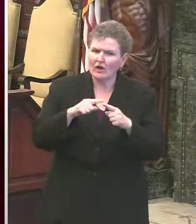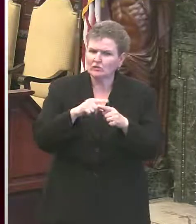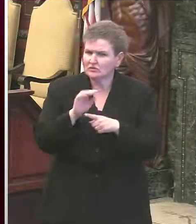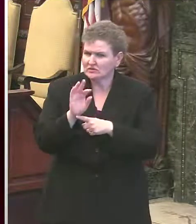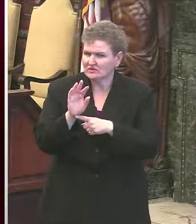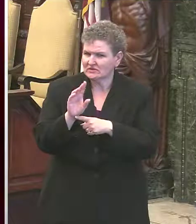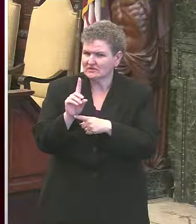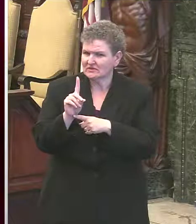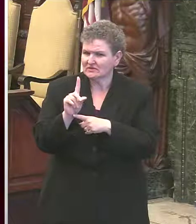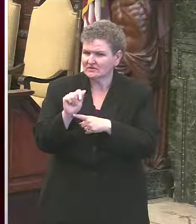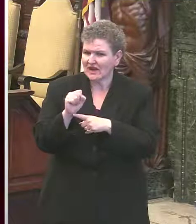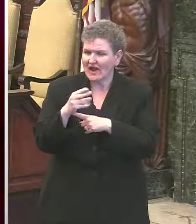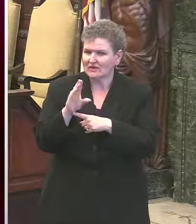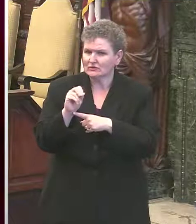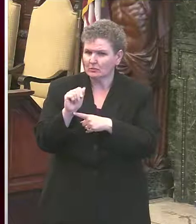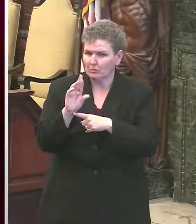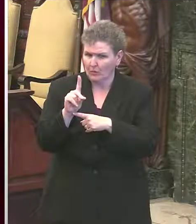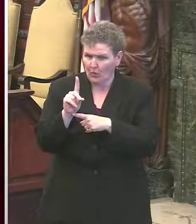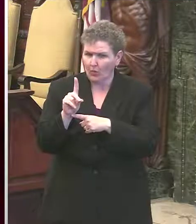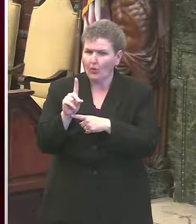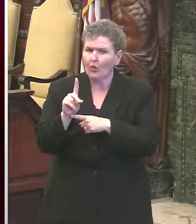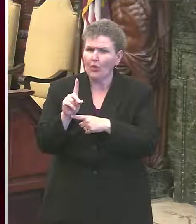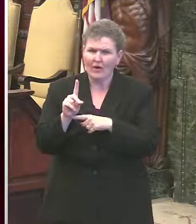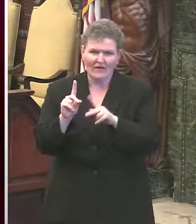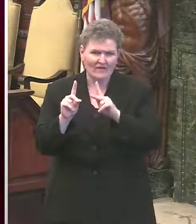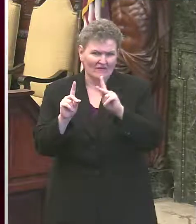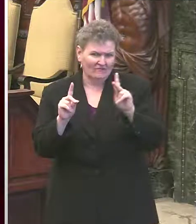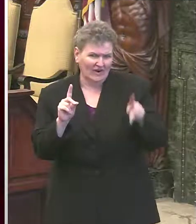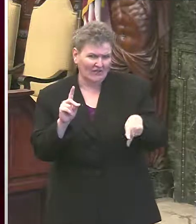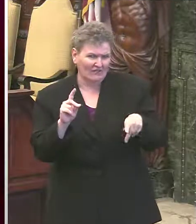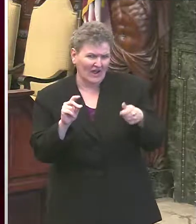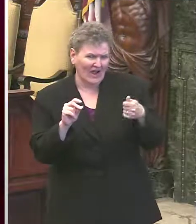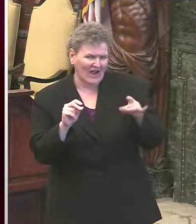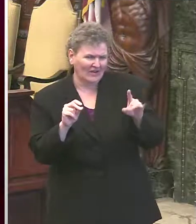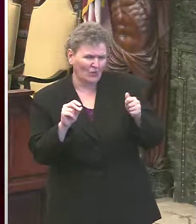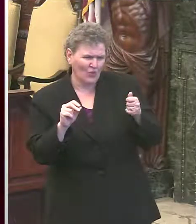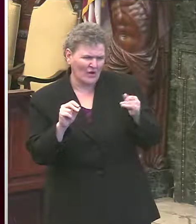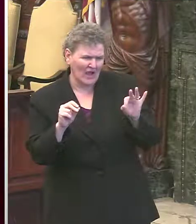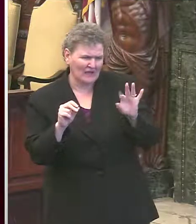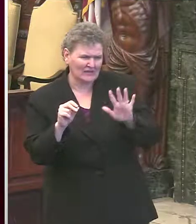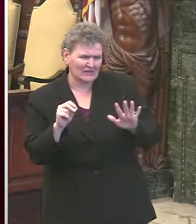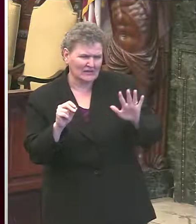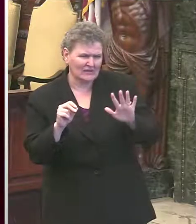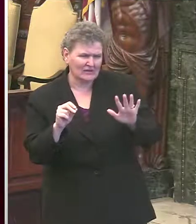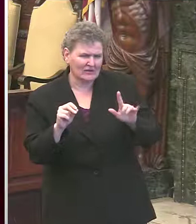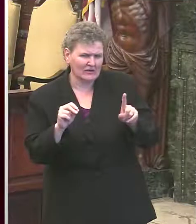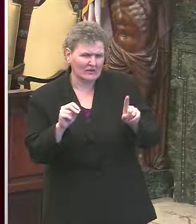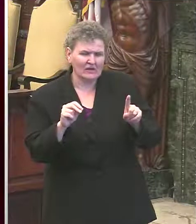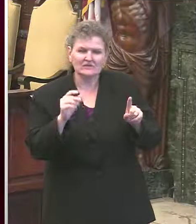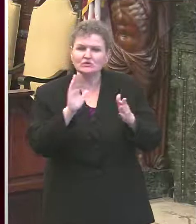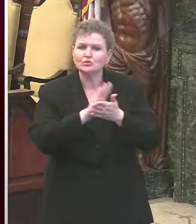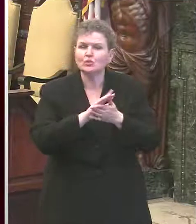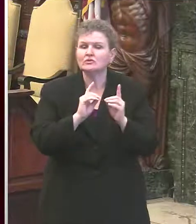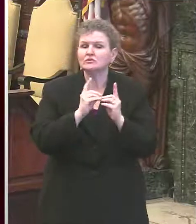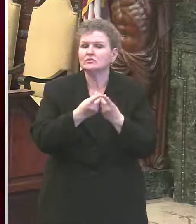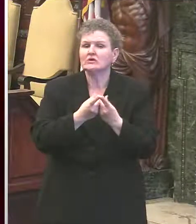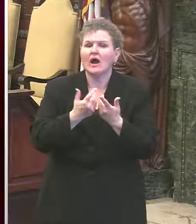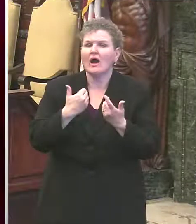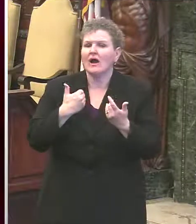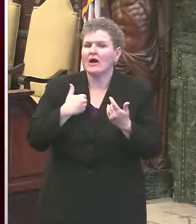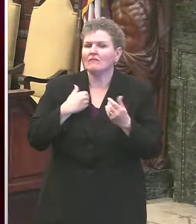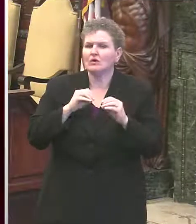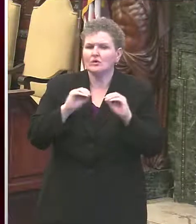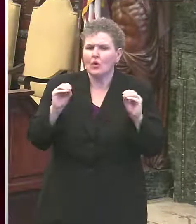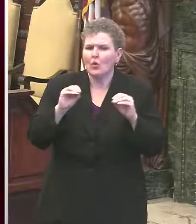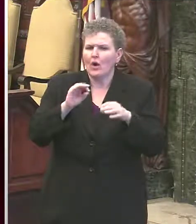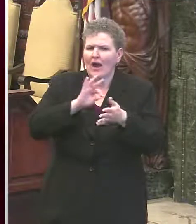is listed at number 18 or 19. Why does the district not have a tracker? And have